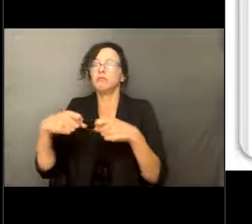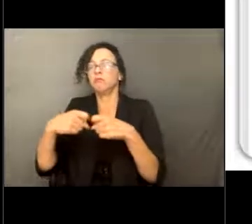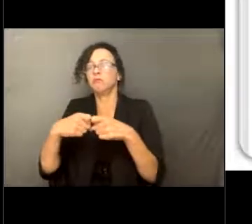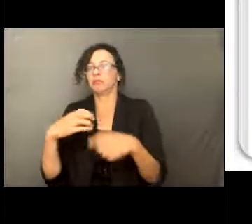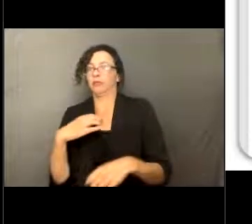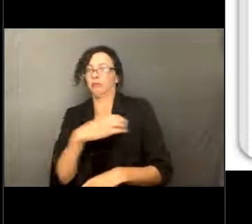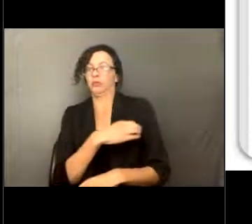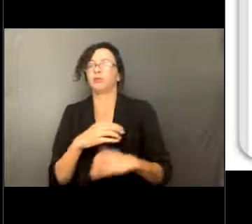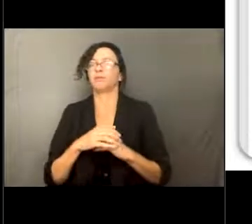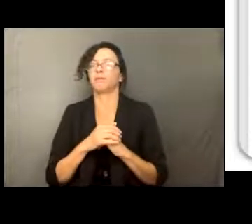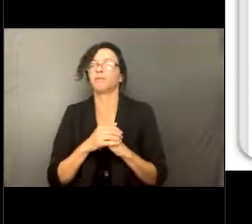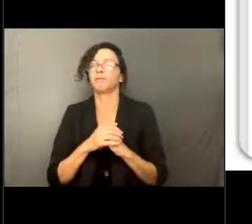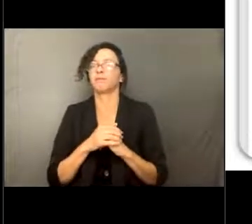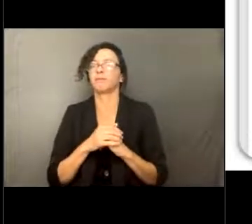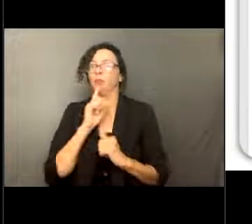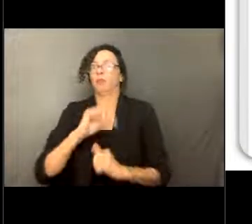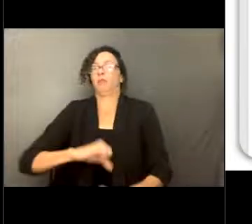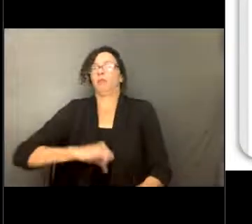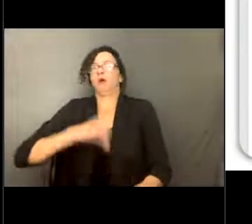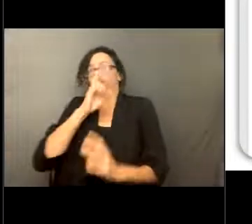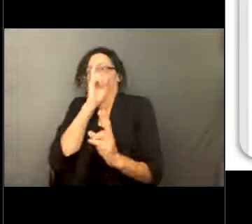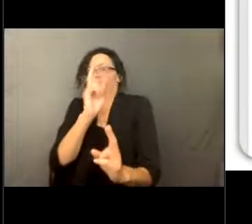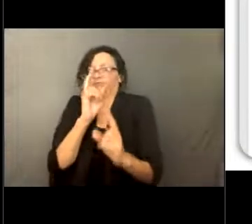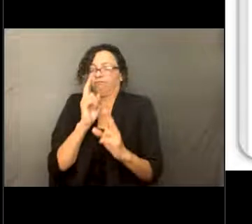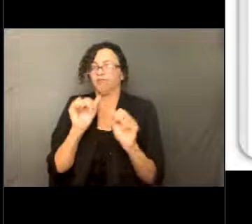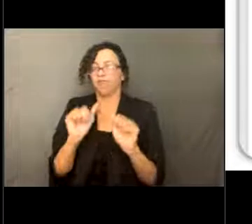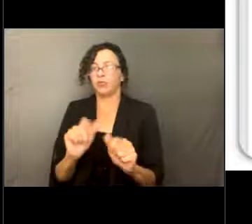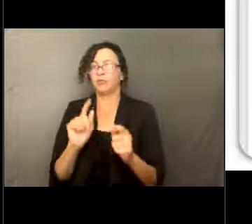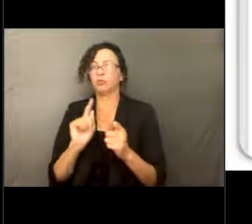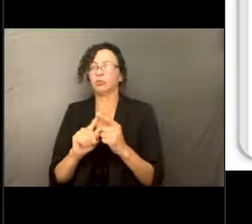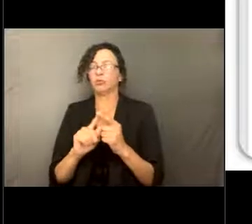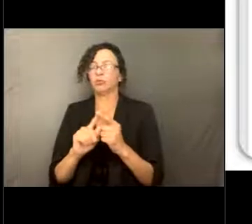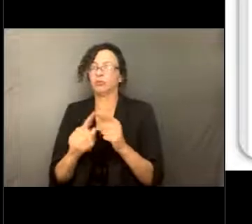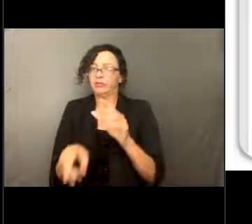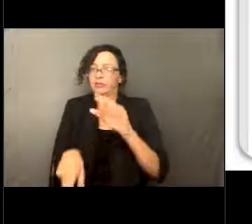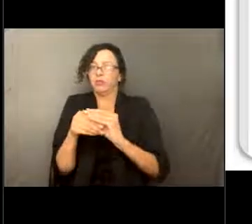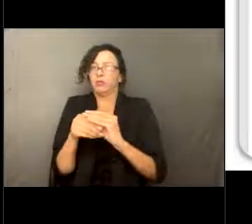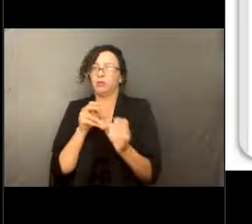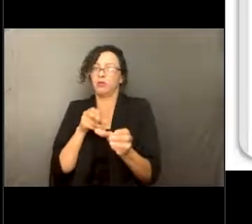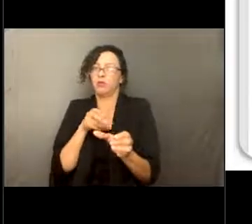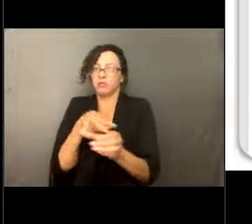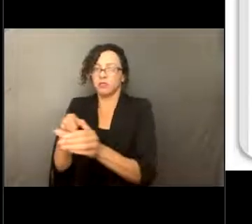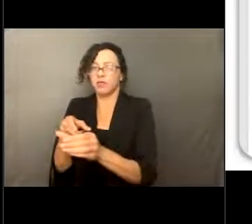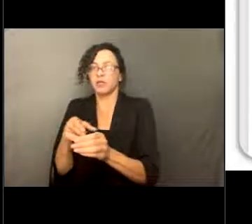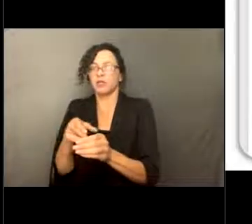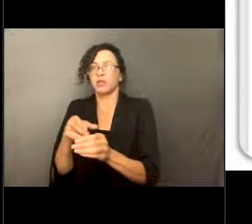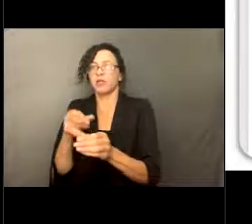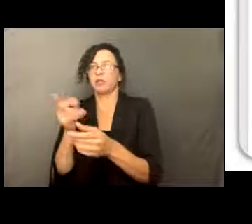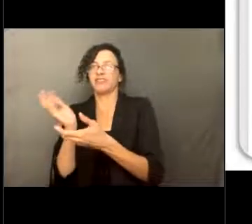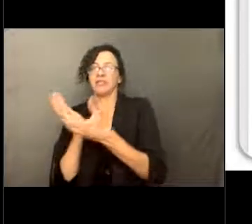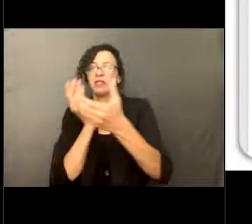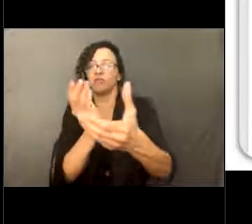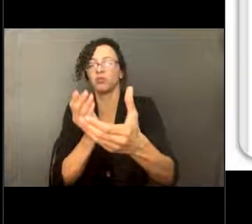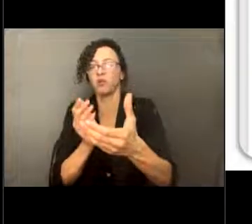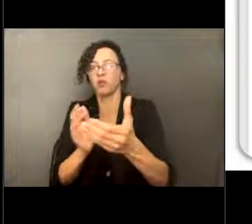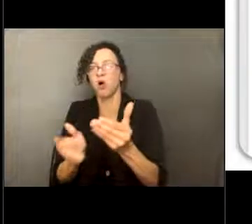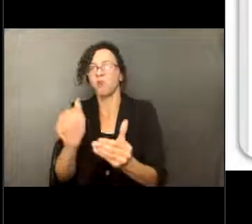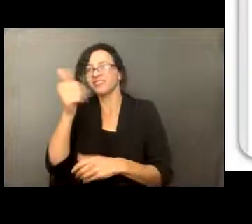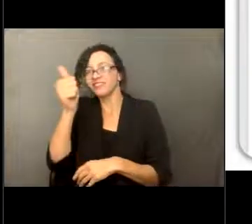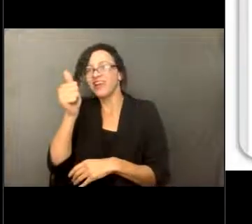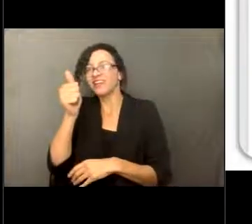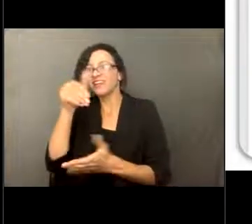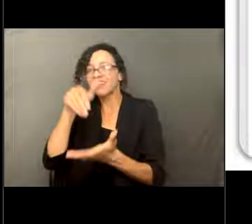honored to be able to contribute and participate in delivering almost 10,000 miles of this broadband network